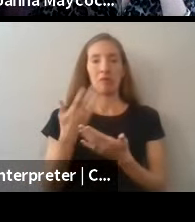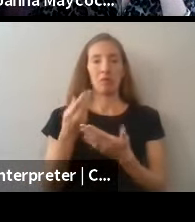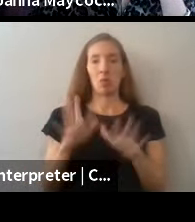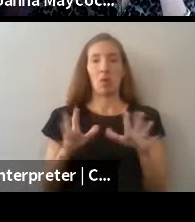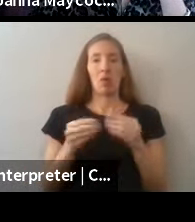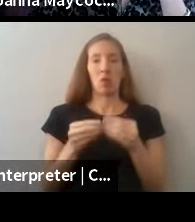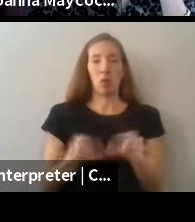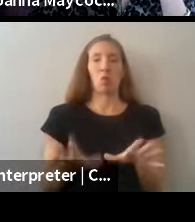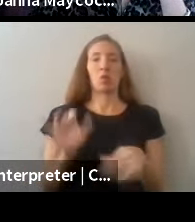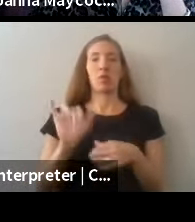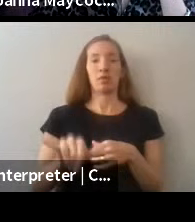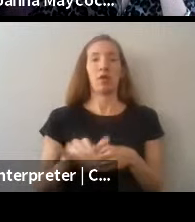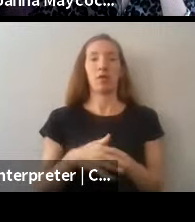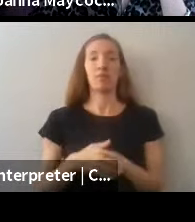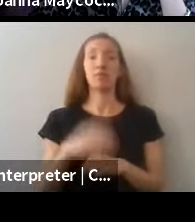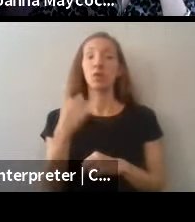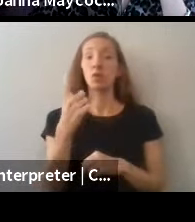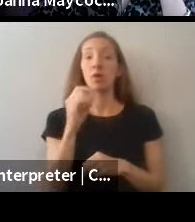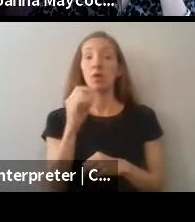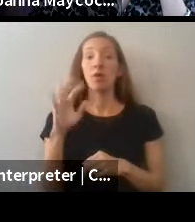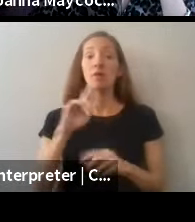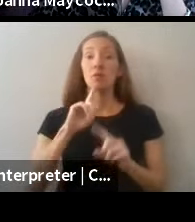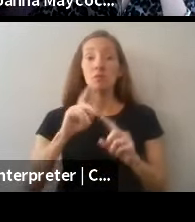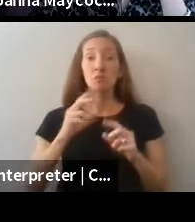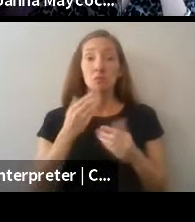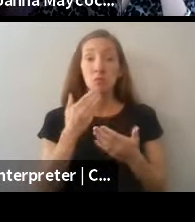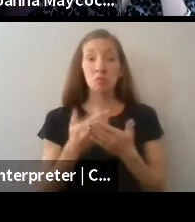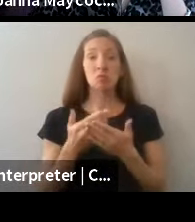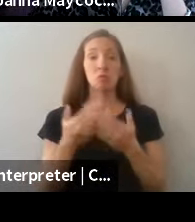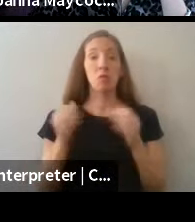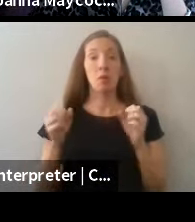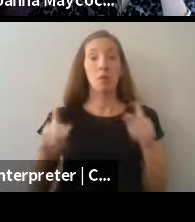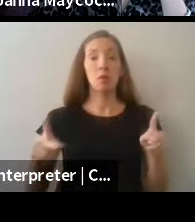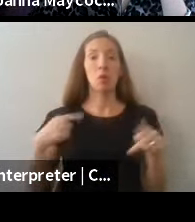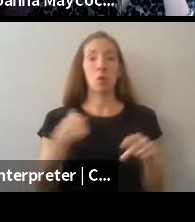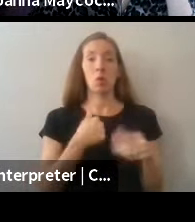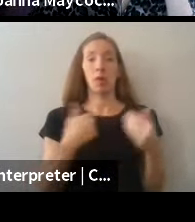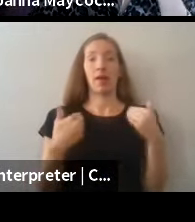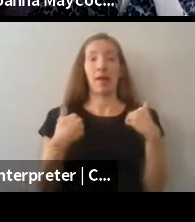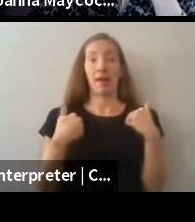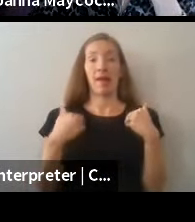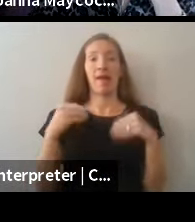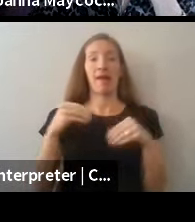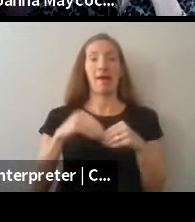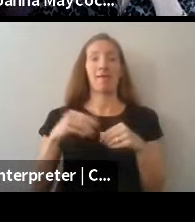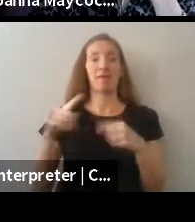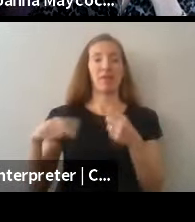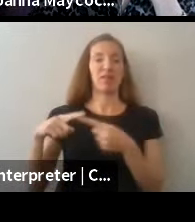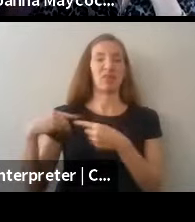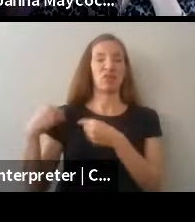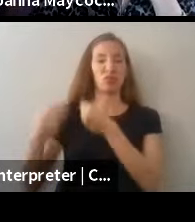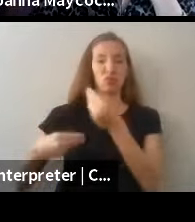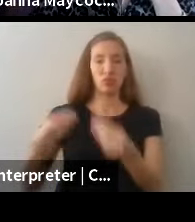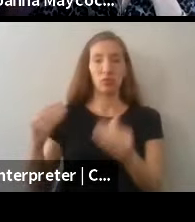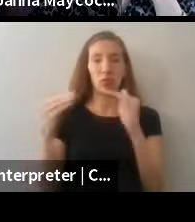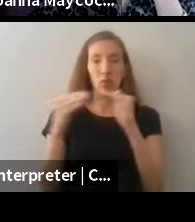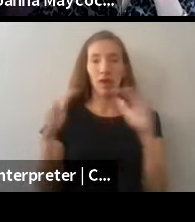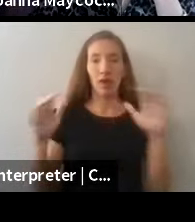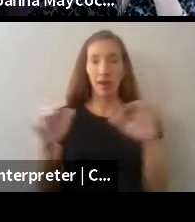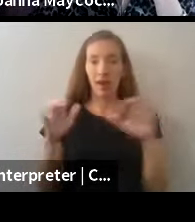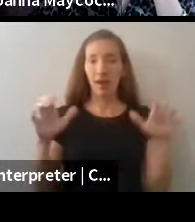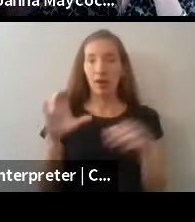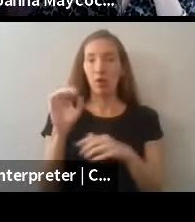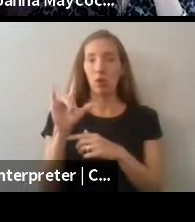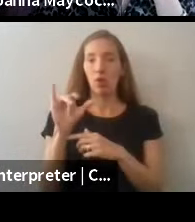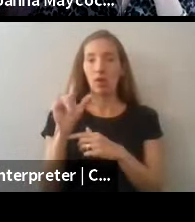is the New Generation Equality Action Coalition on GBV, which I'm really pleased the UK is co-leading with some fantastic partners.